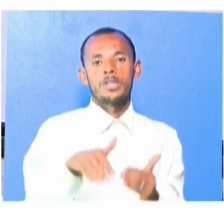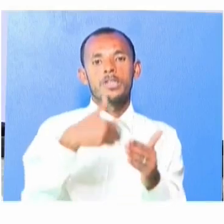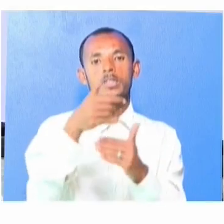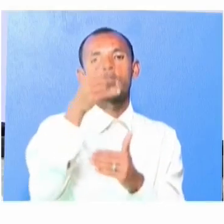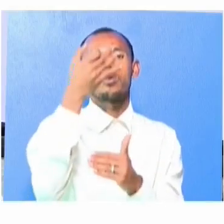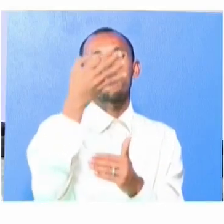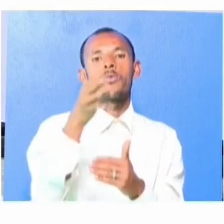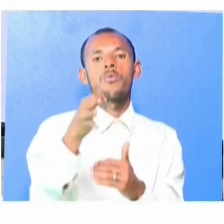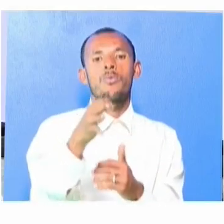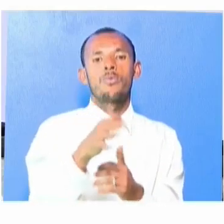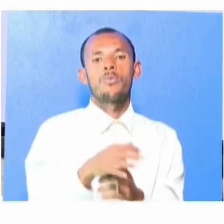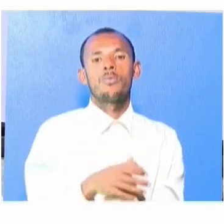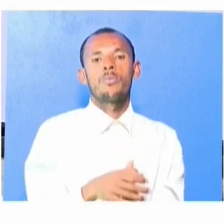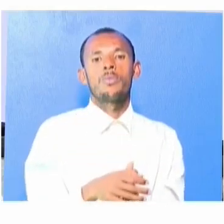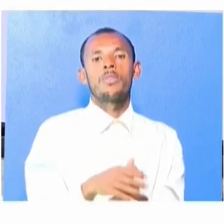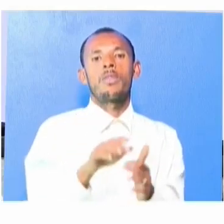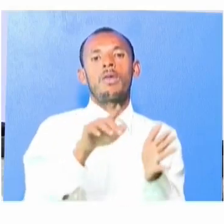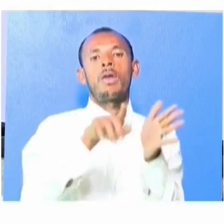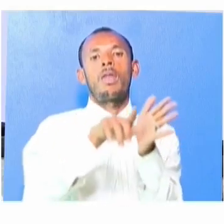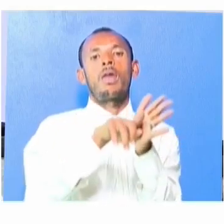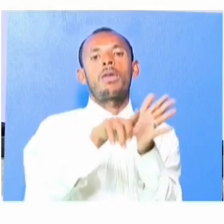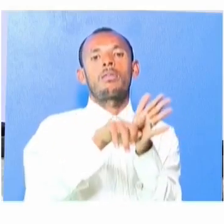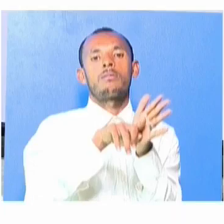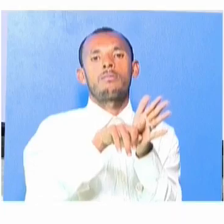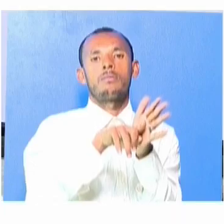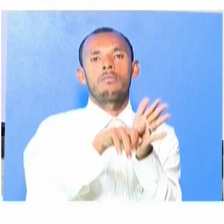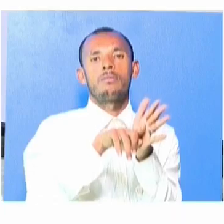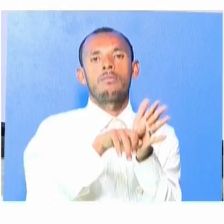of negative